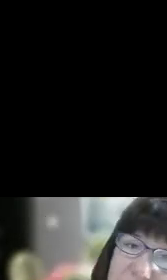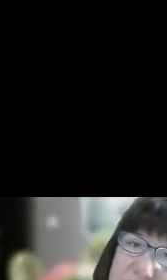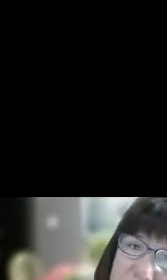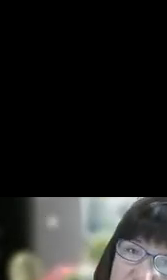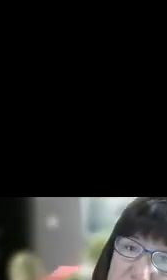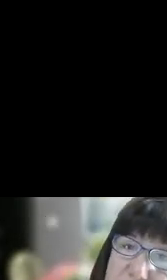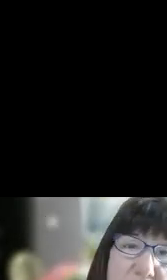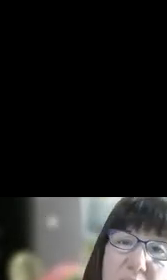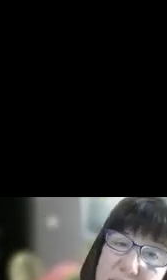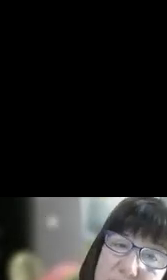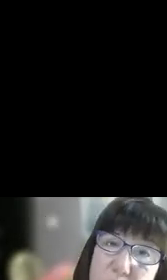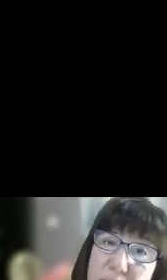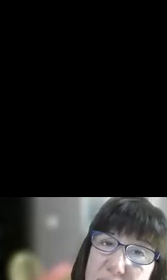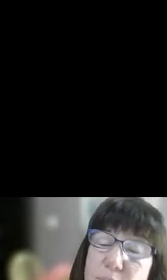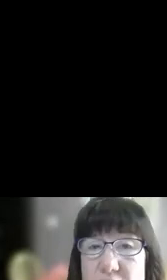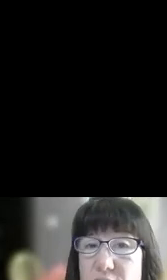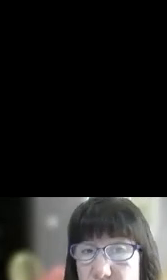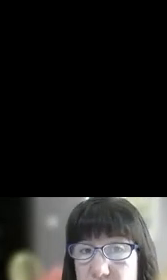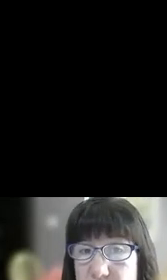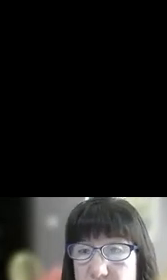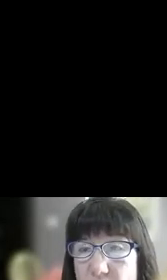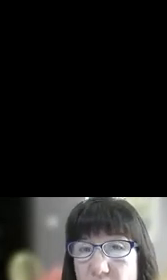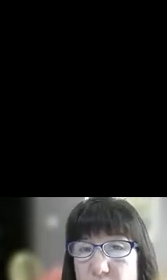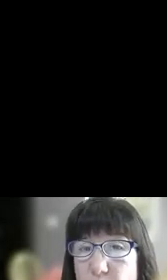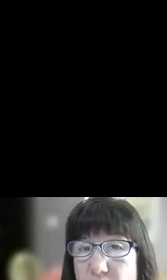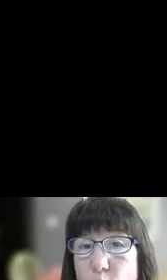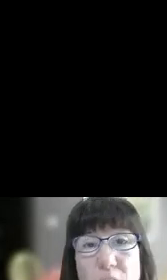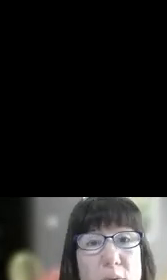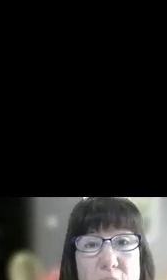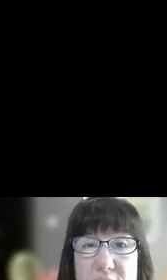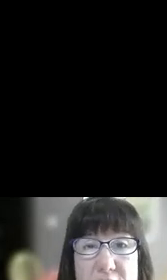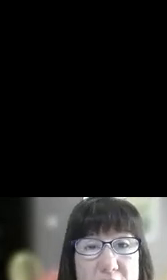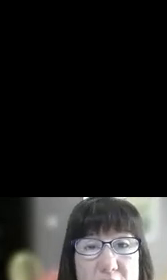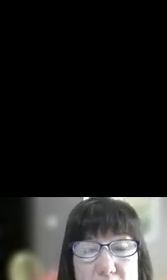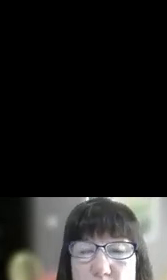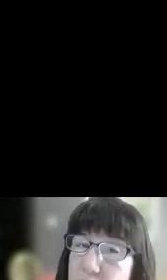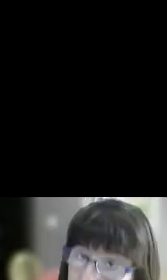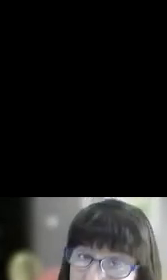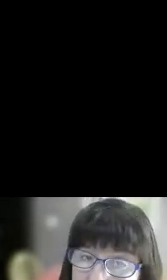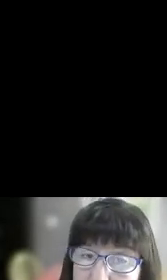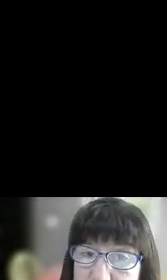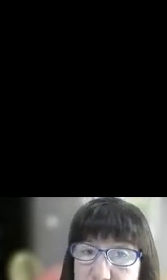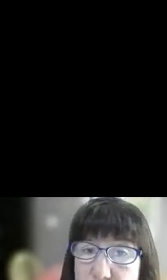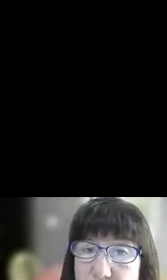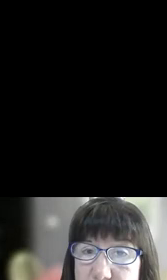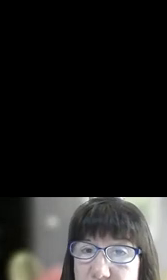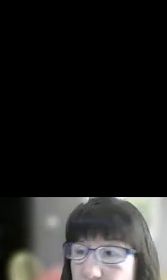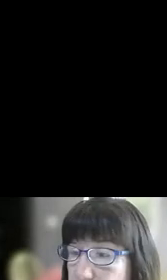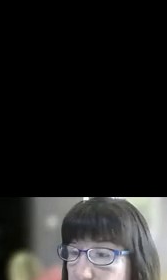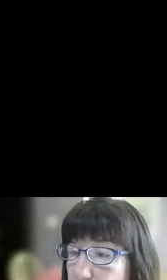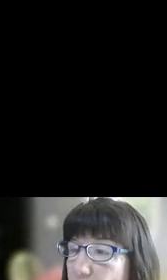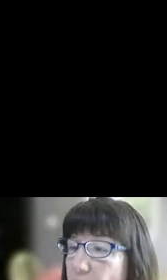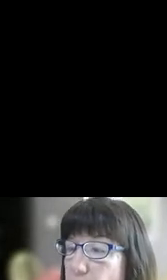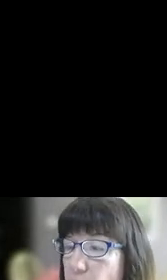the Faculty of Arts. And if there were any major differences, depending on where I wanted to take psychology, because you can choose it from either